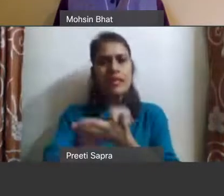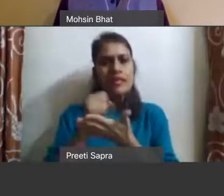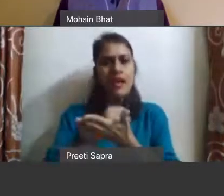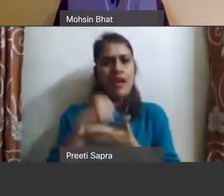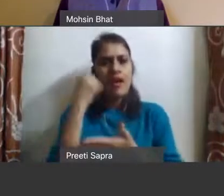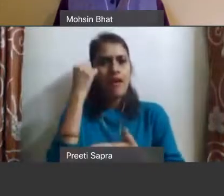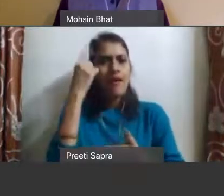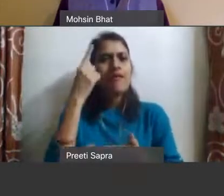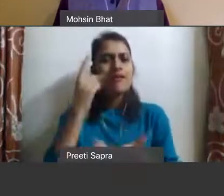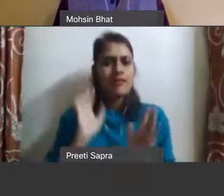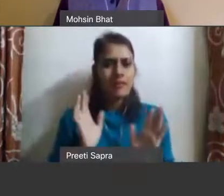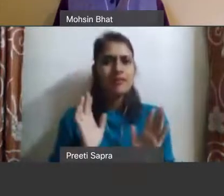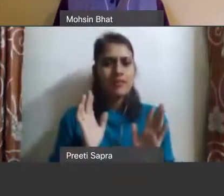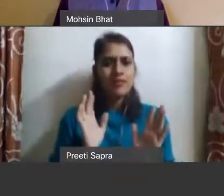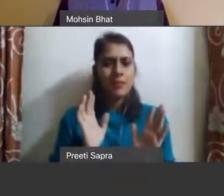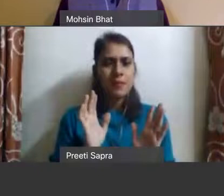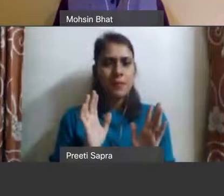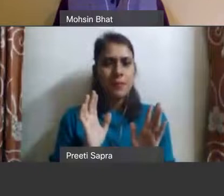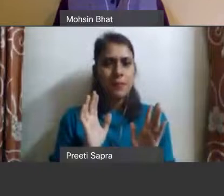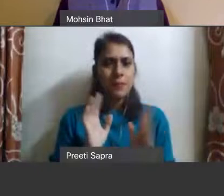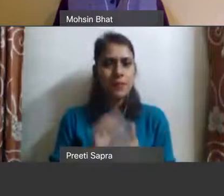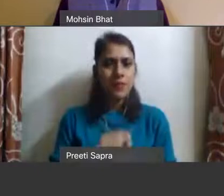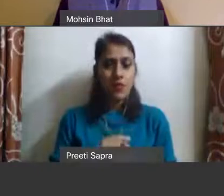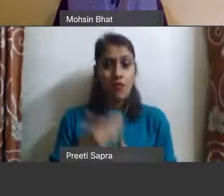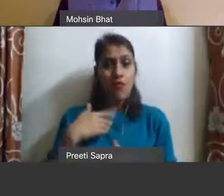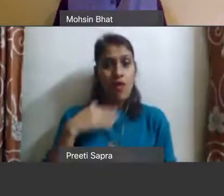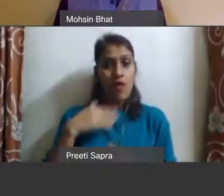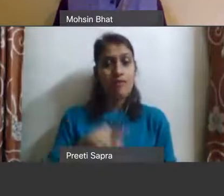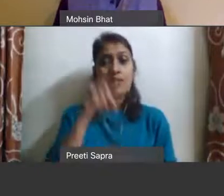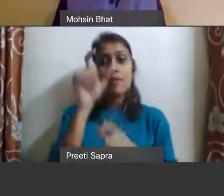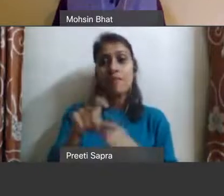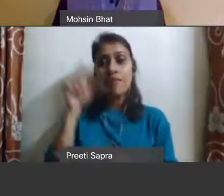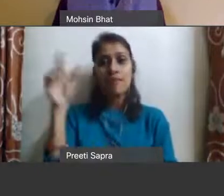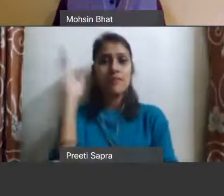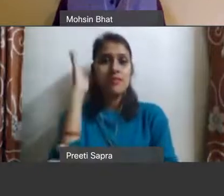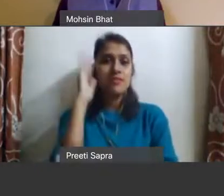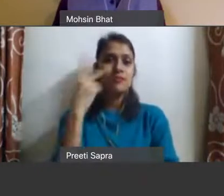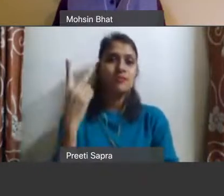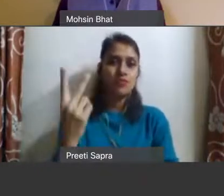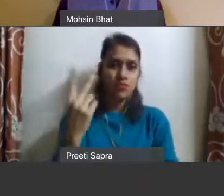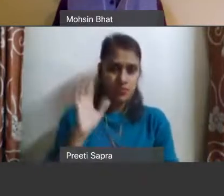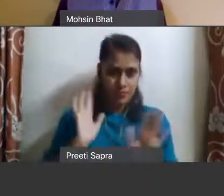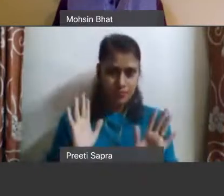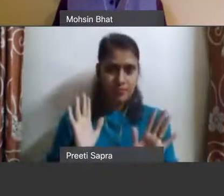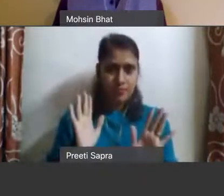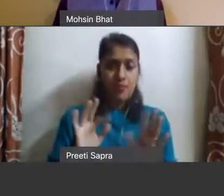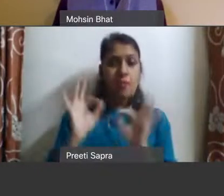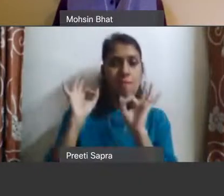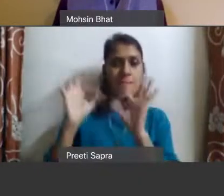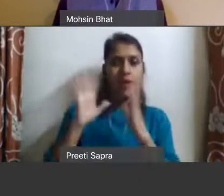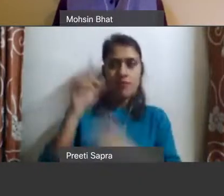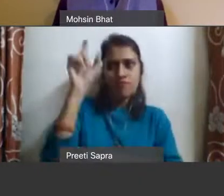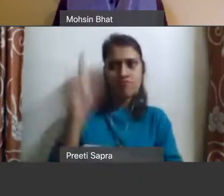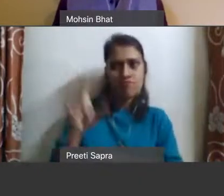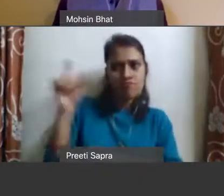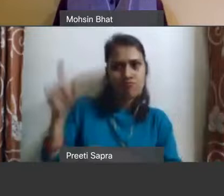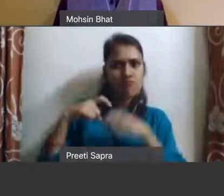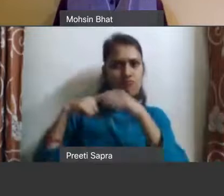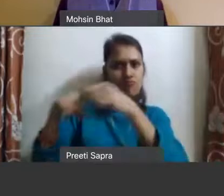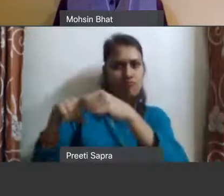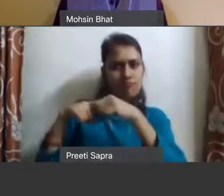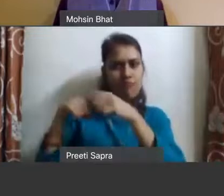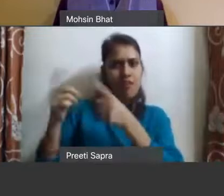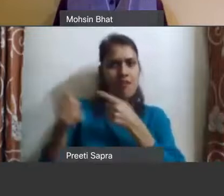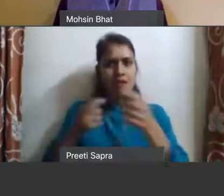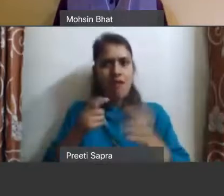subject, we have two panelists here, and I can't think of two better persons to be dealing with this question